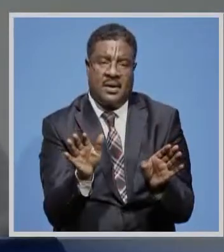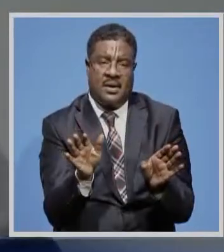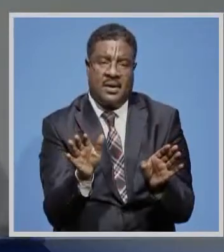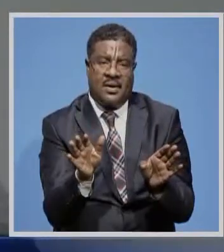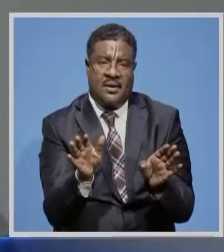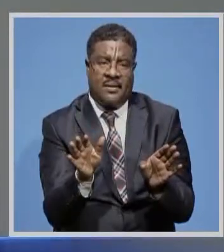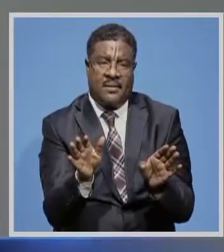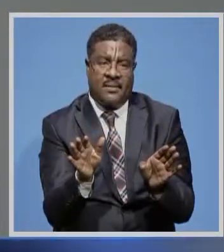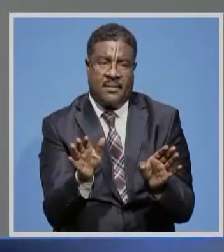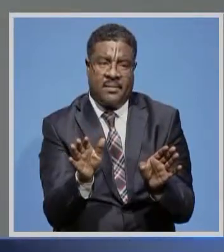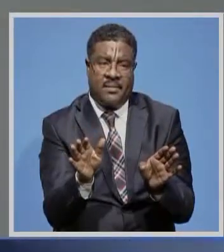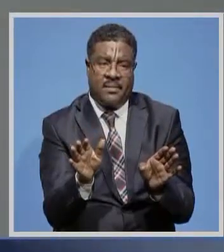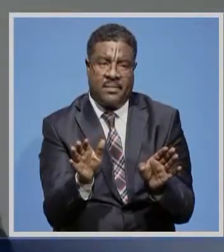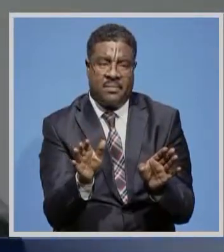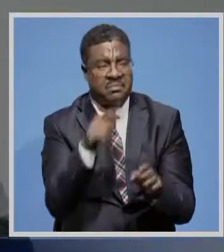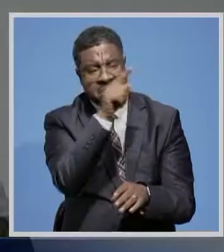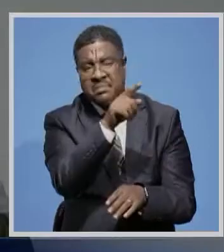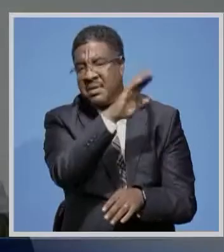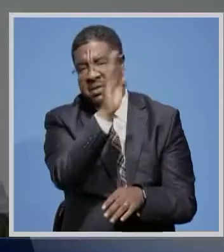don't think he's a person who can change.